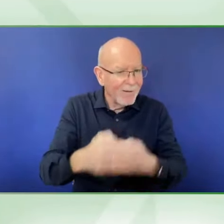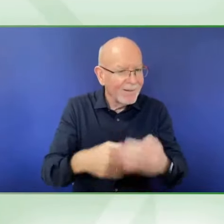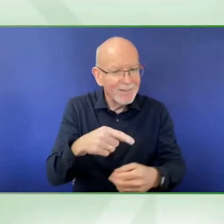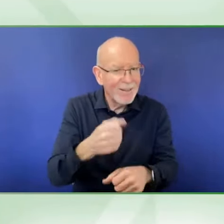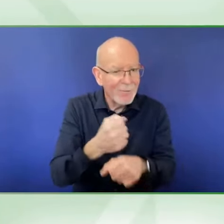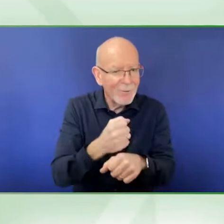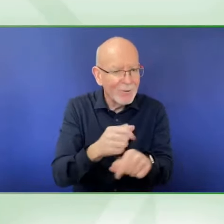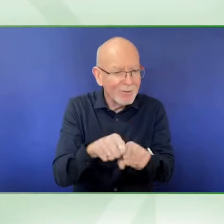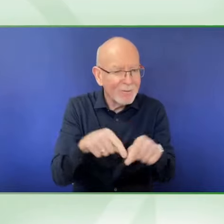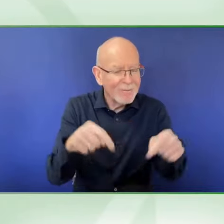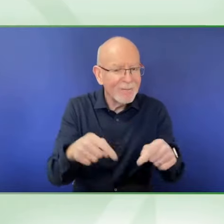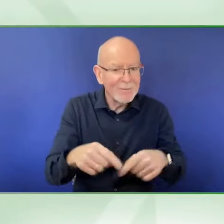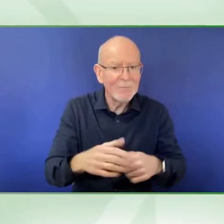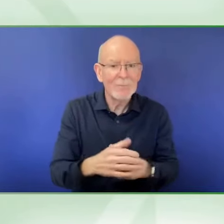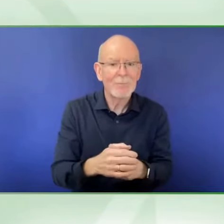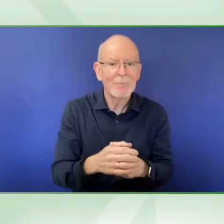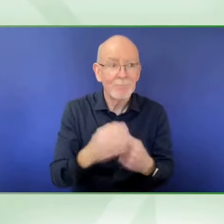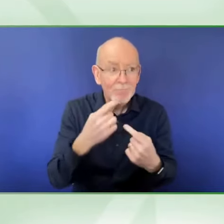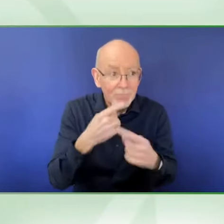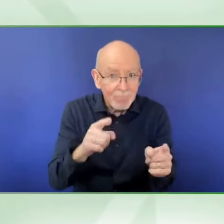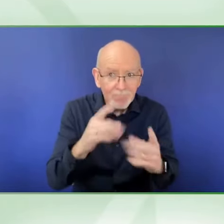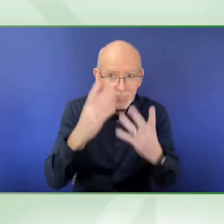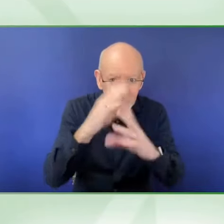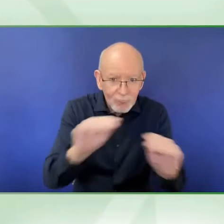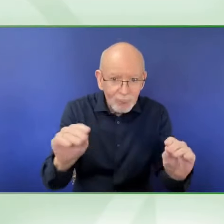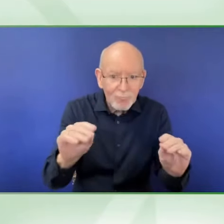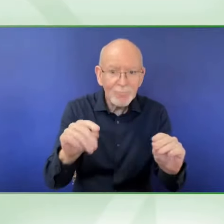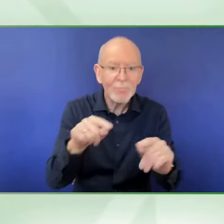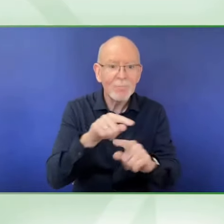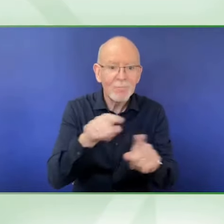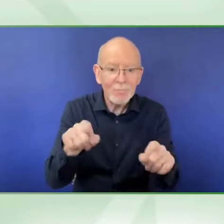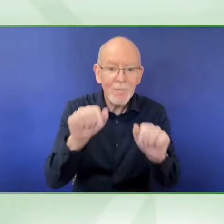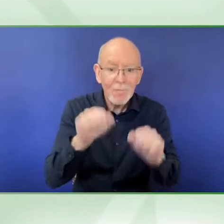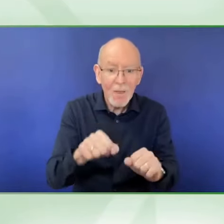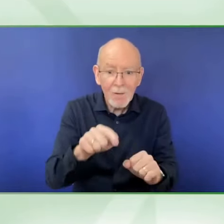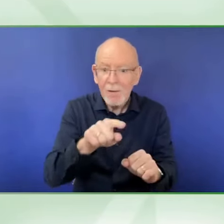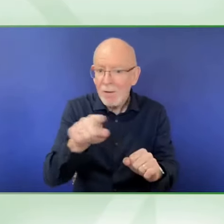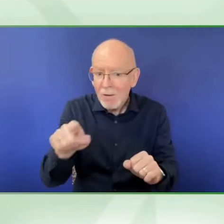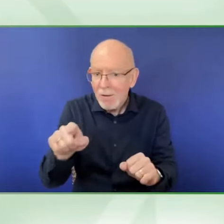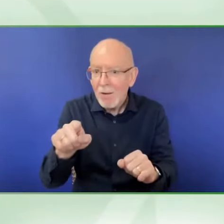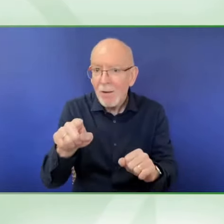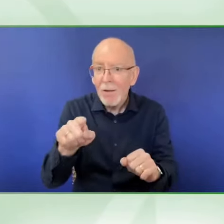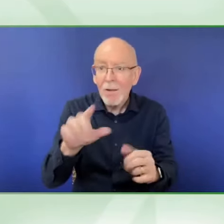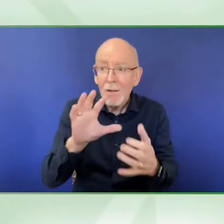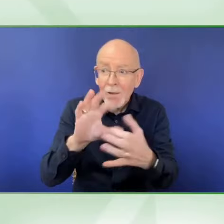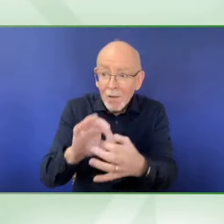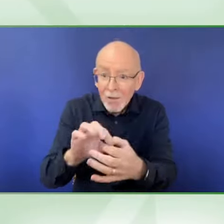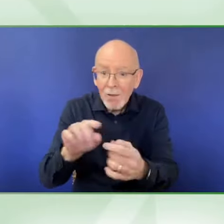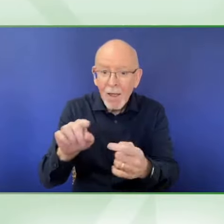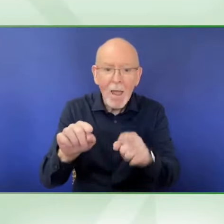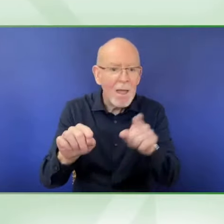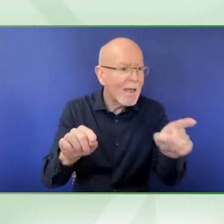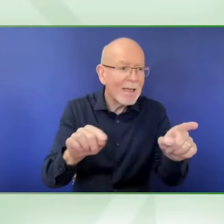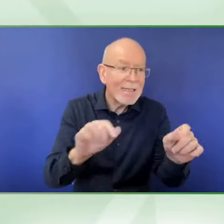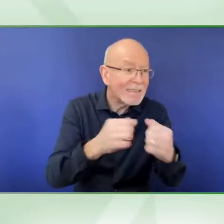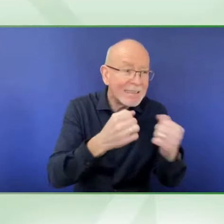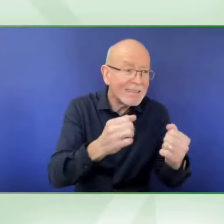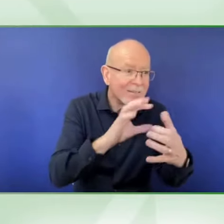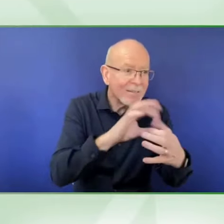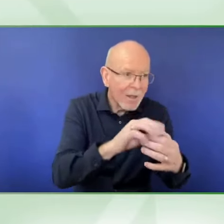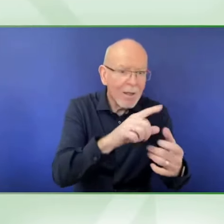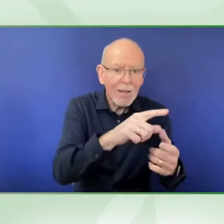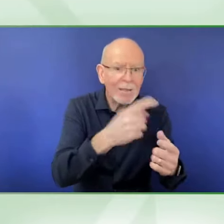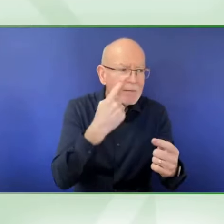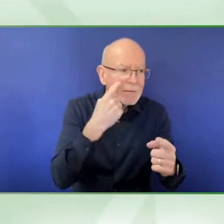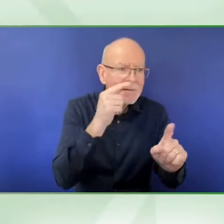Right, thank you, Maria. So at this point in time, talking about what's happening at the macro scale, I would like to perhaps turn to the ambassador. Ambassador,